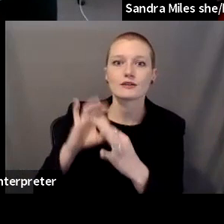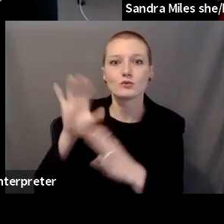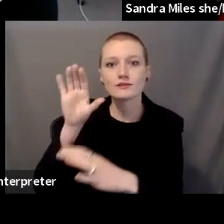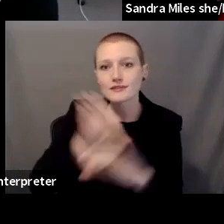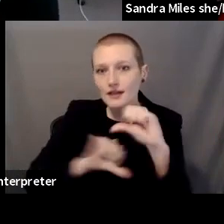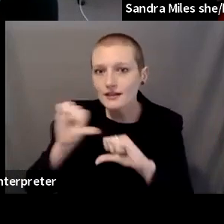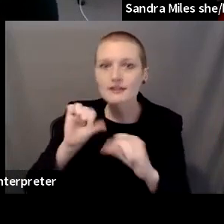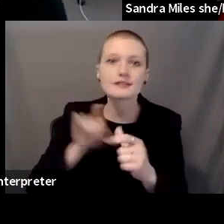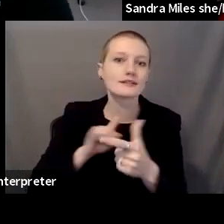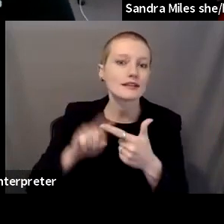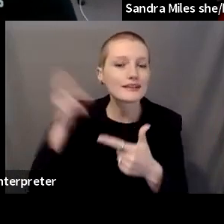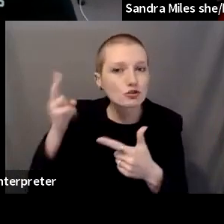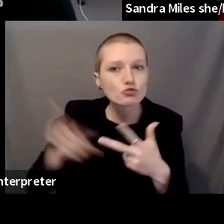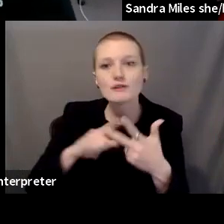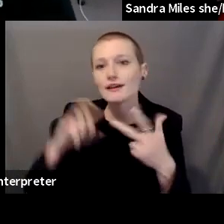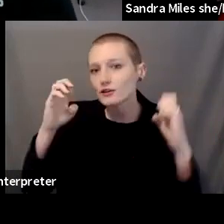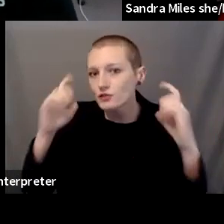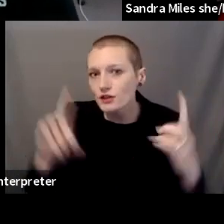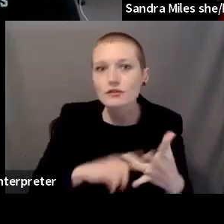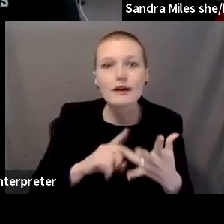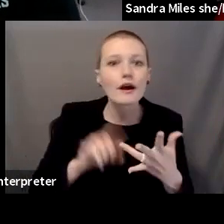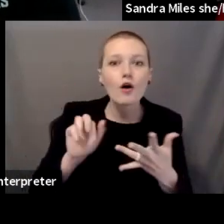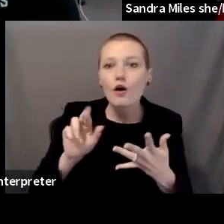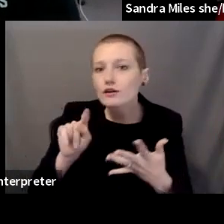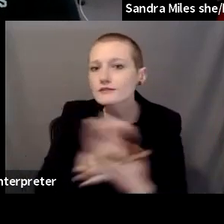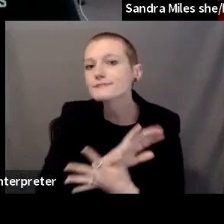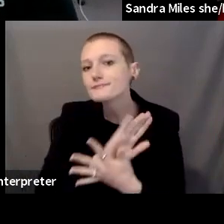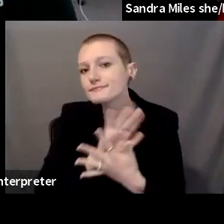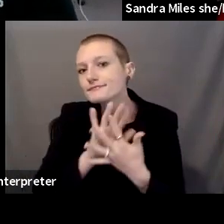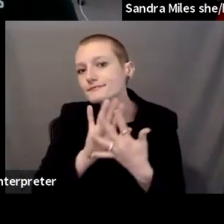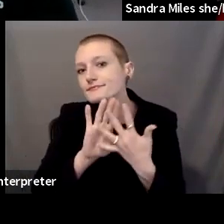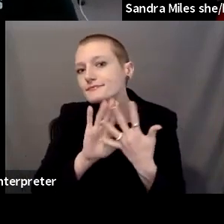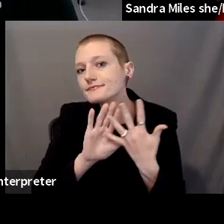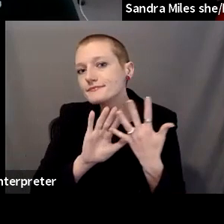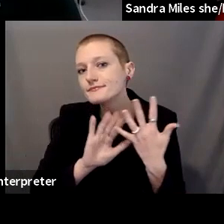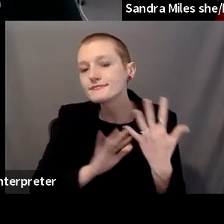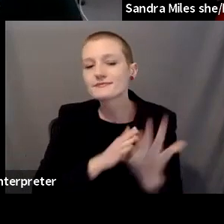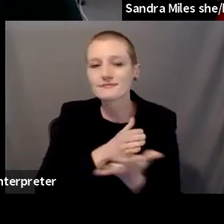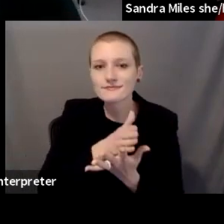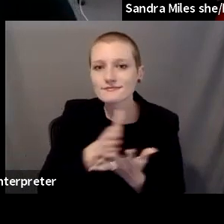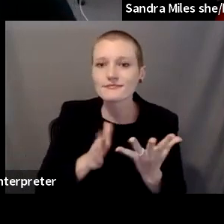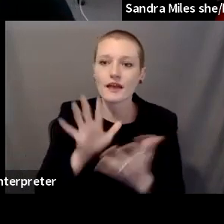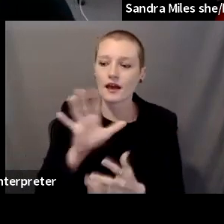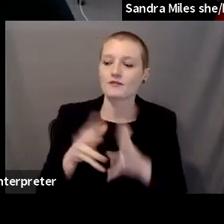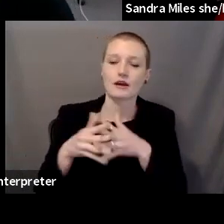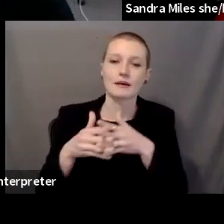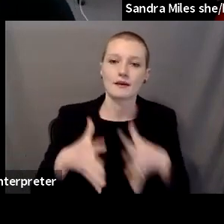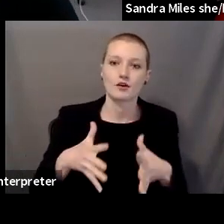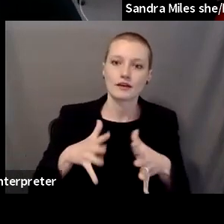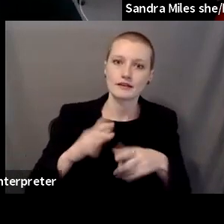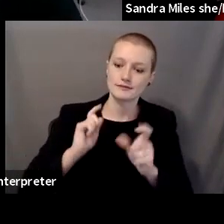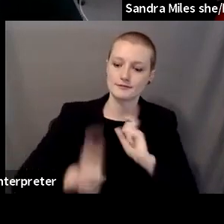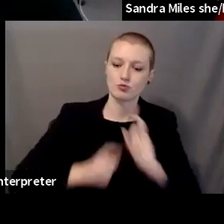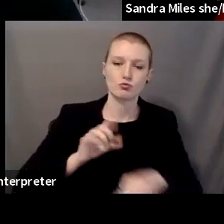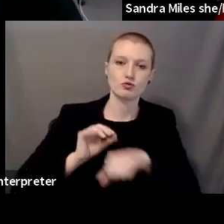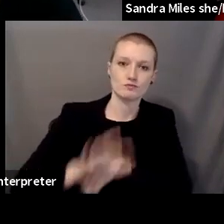and education and the arts and all the different disciplines that African Americans contributed to in this country. And I